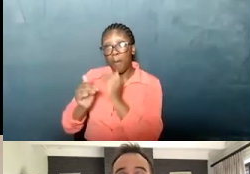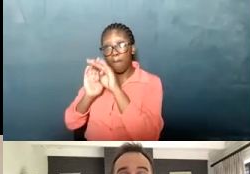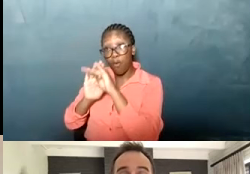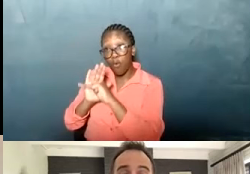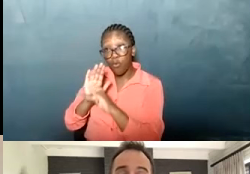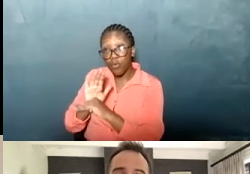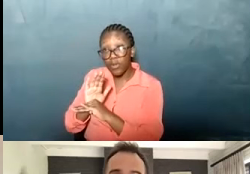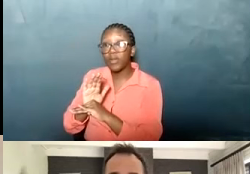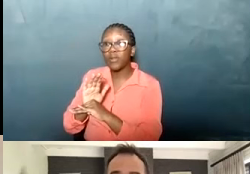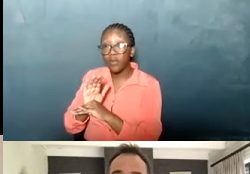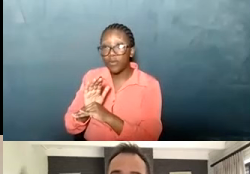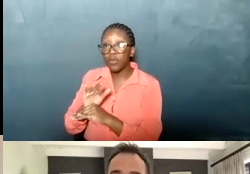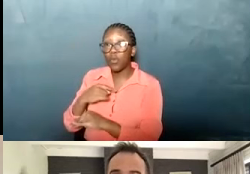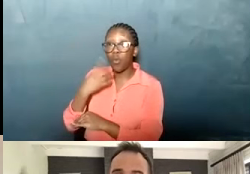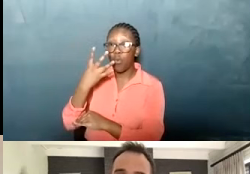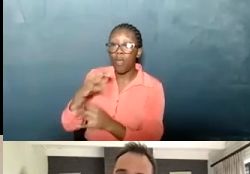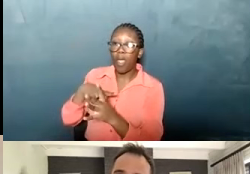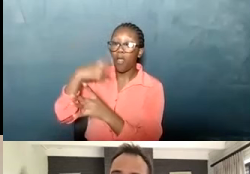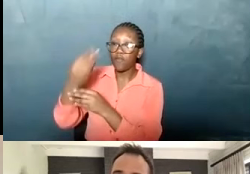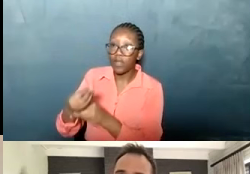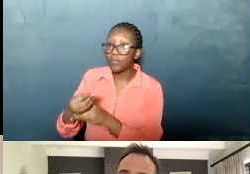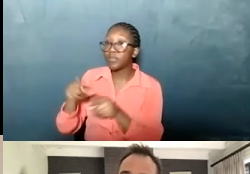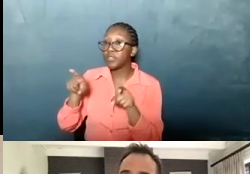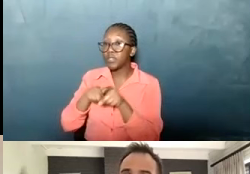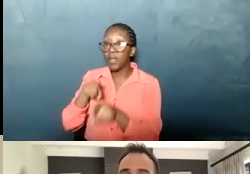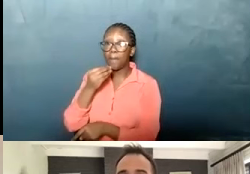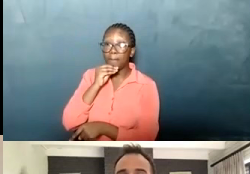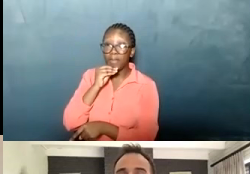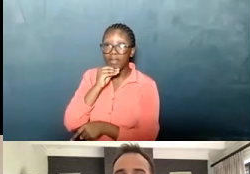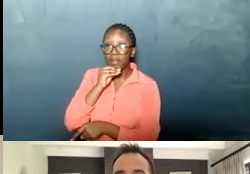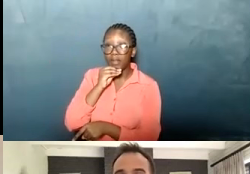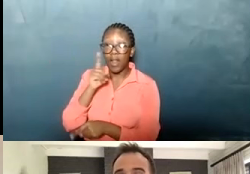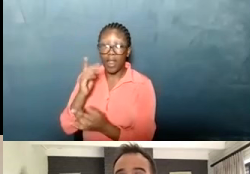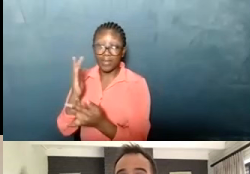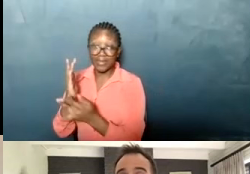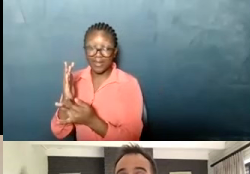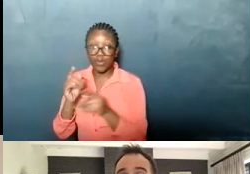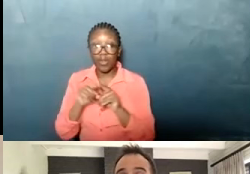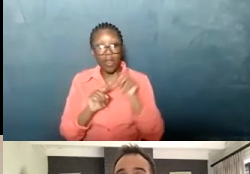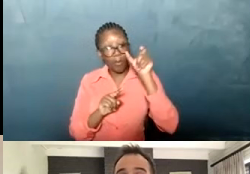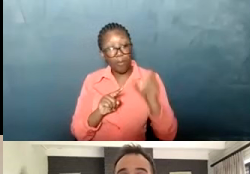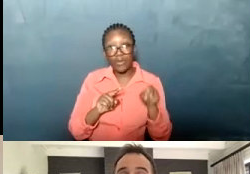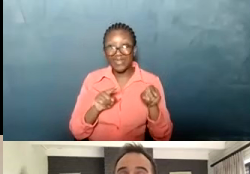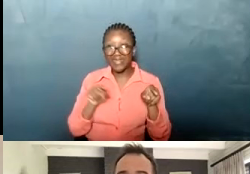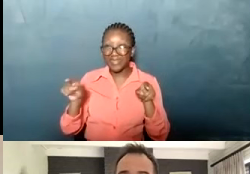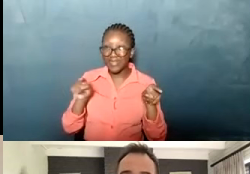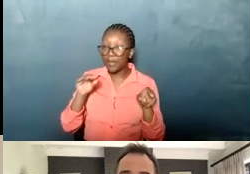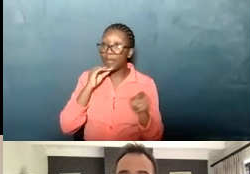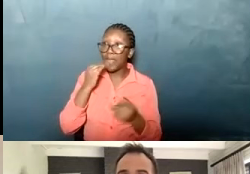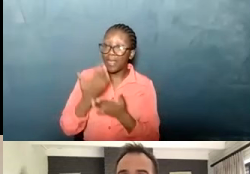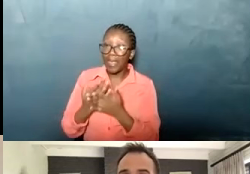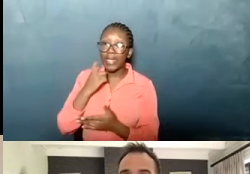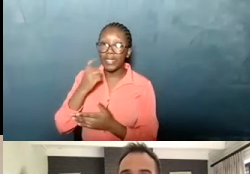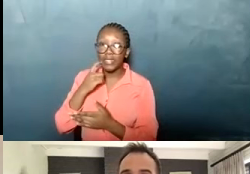within prescribed performance indicators. So this leverages the same technology and the same person to screen